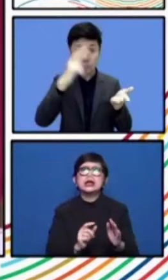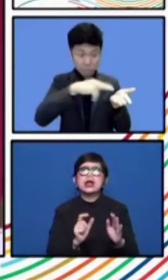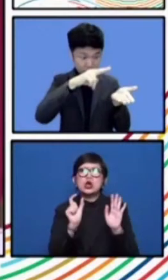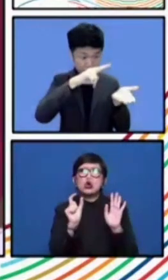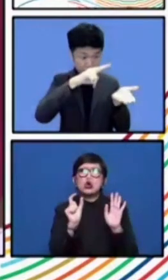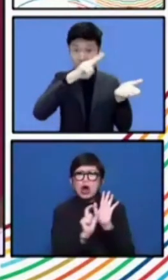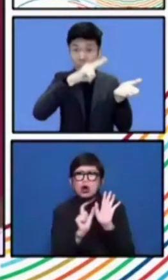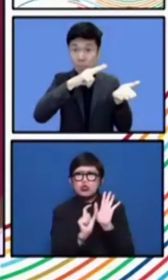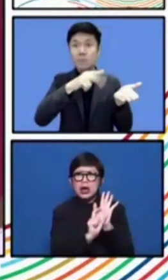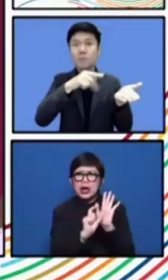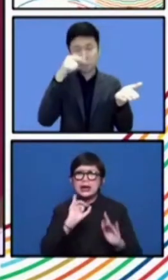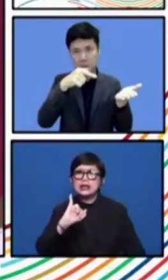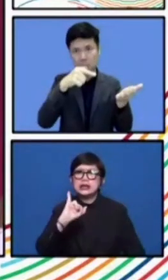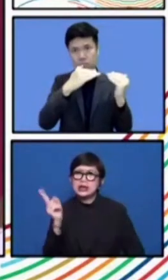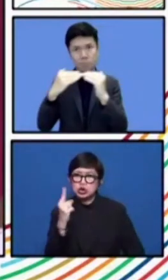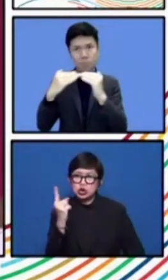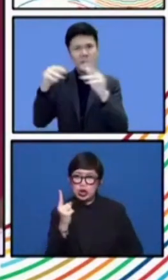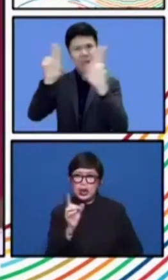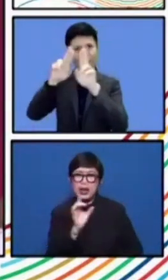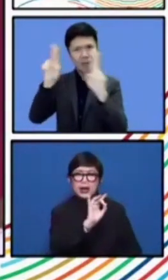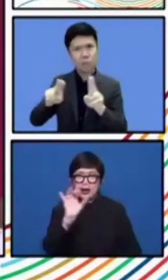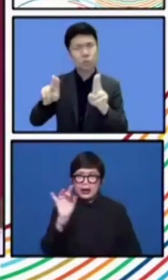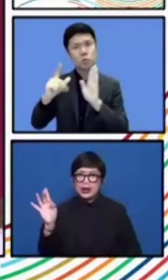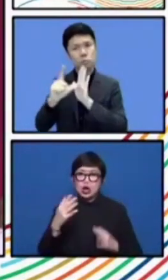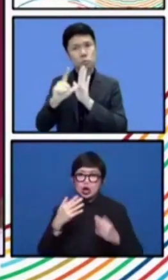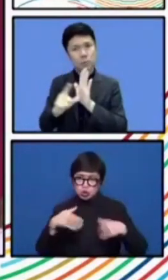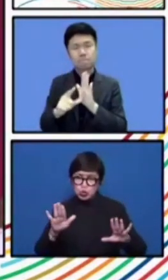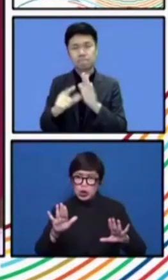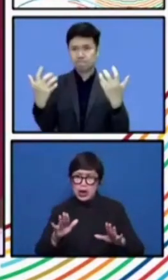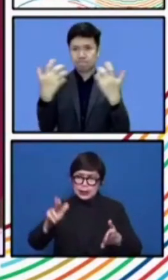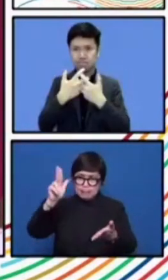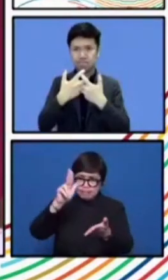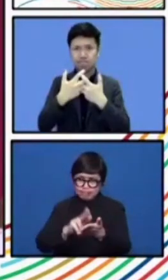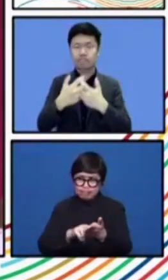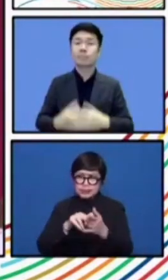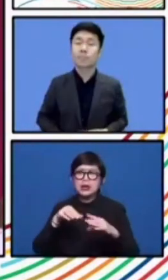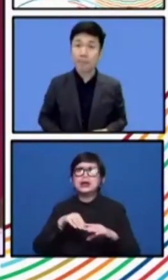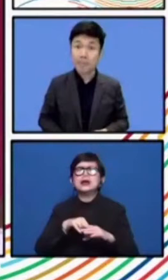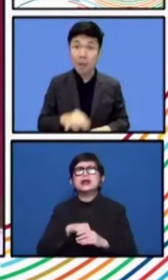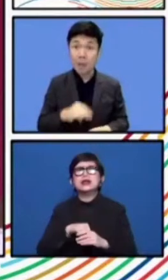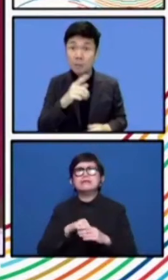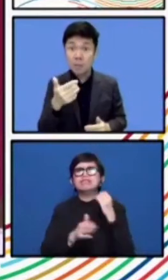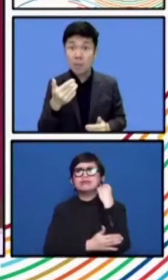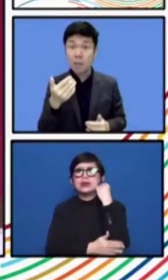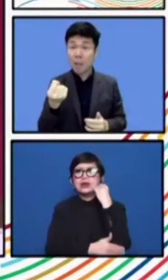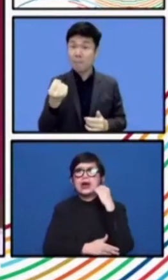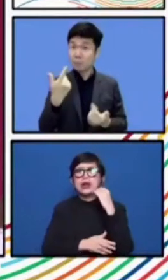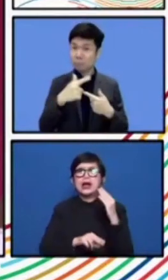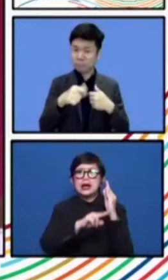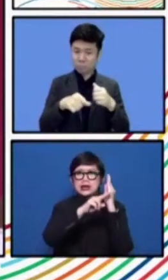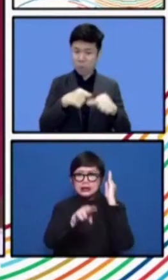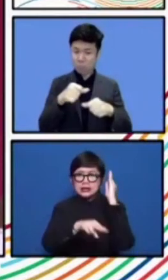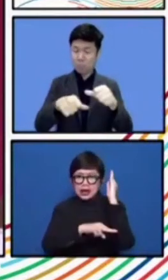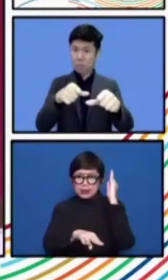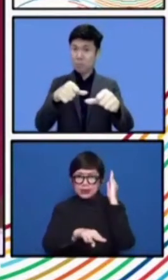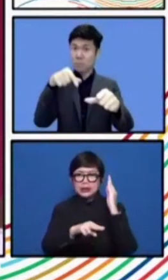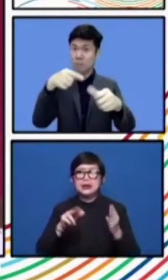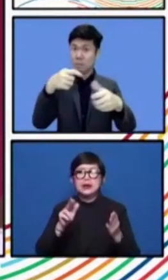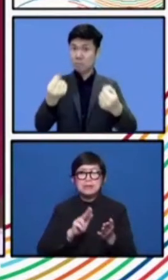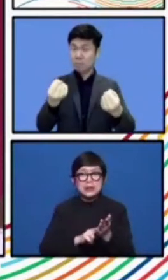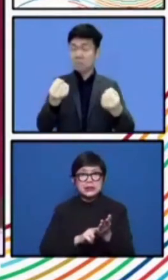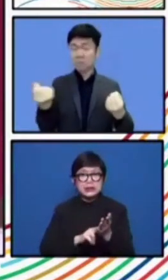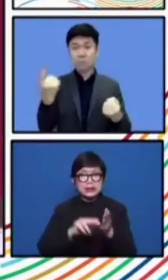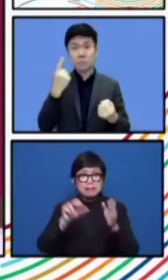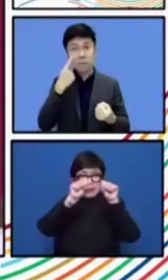um and also they have a specific mechanism should be in place to ensure an effective and independent